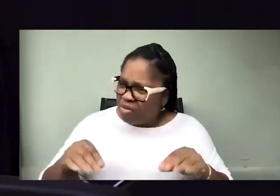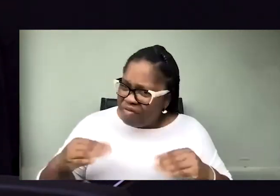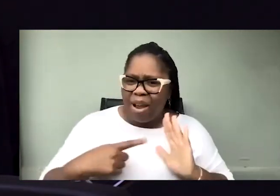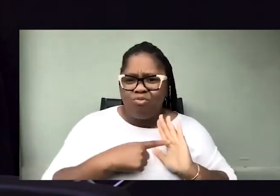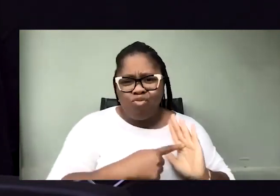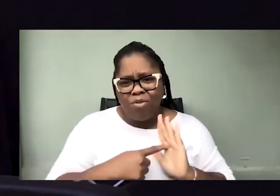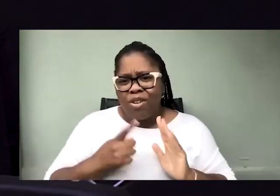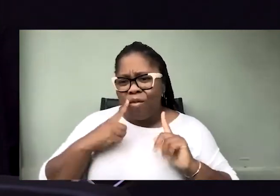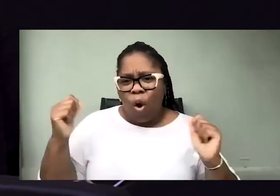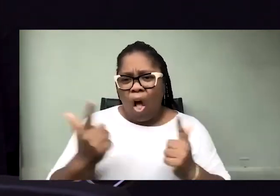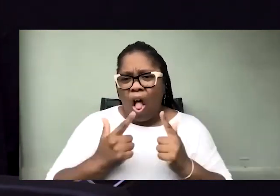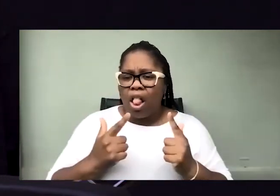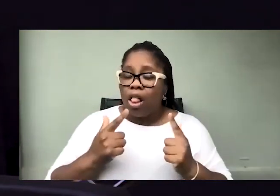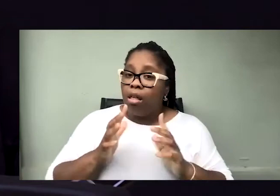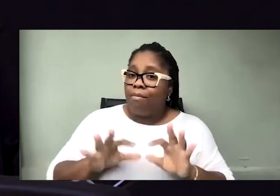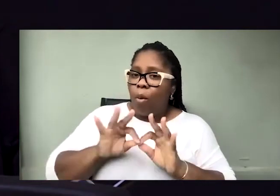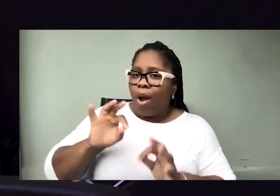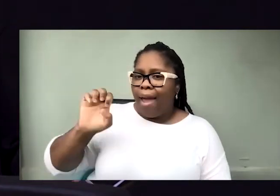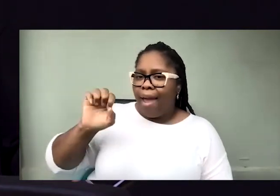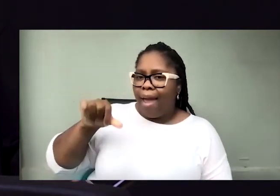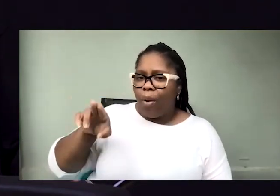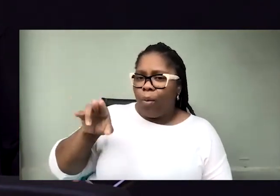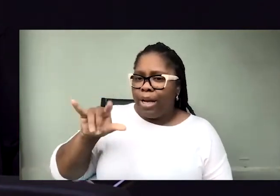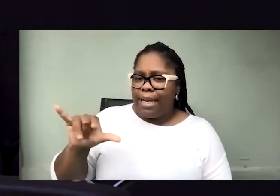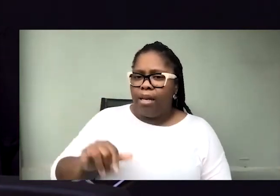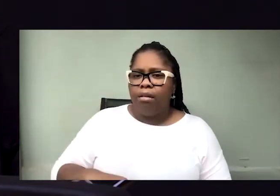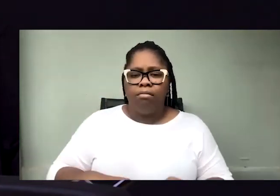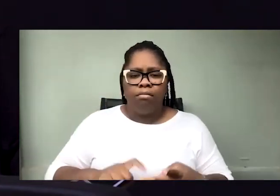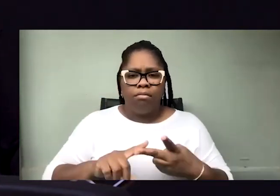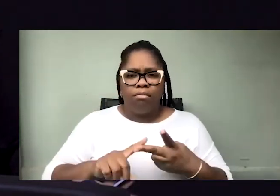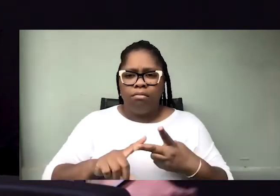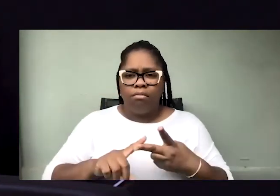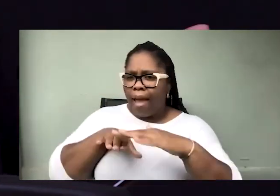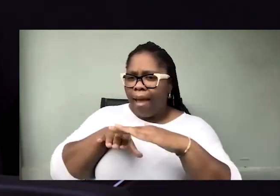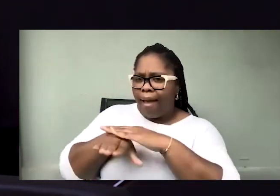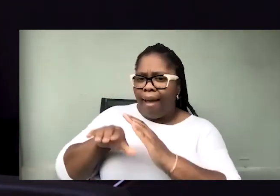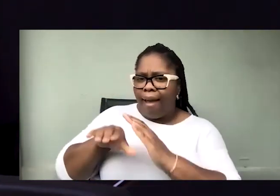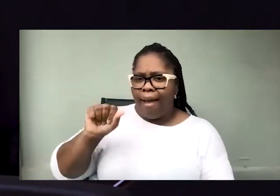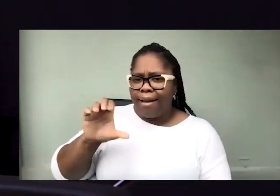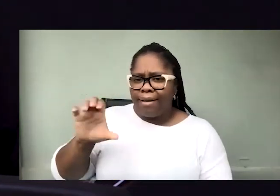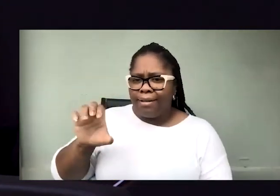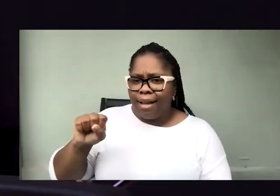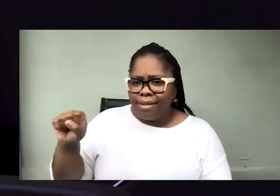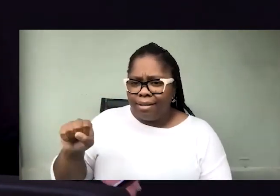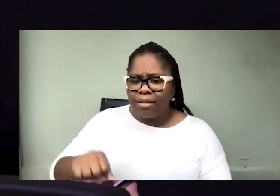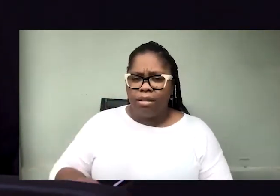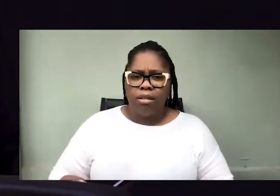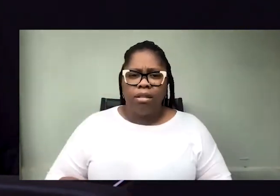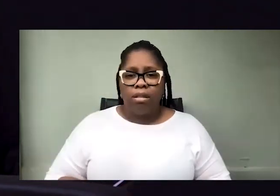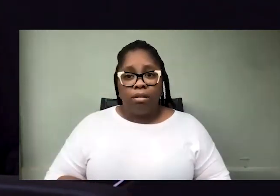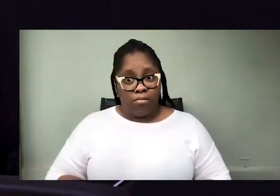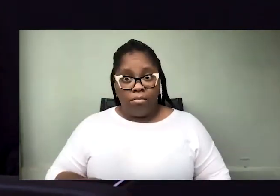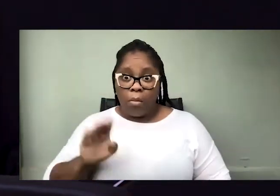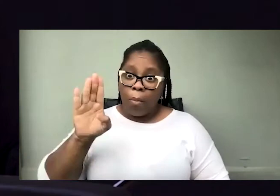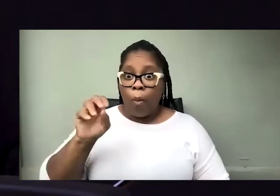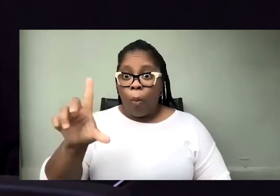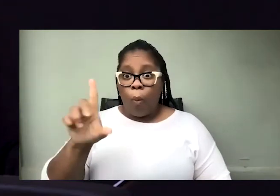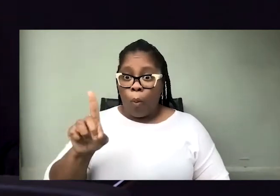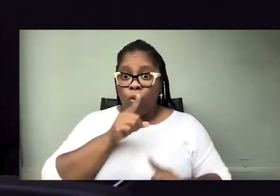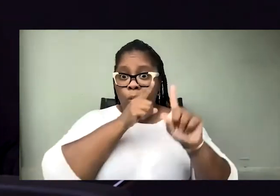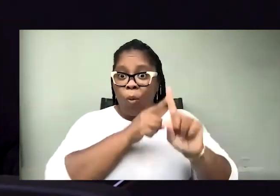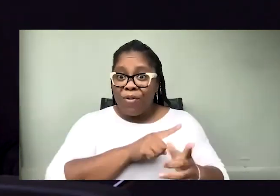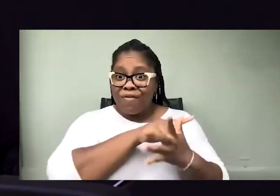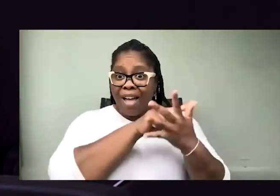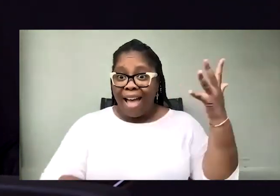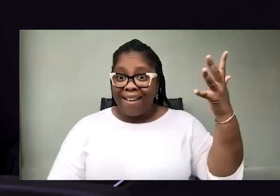is about equity, this is about access, and this is the way that we can not only look at those 5 bold goals, but we don't have to boil